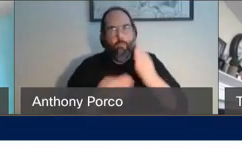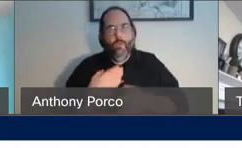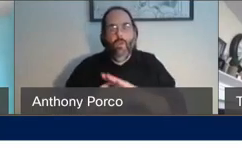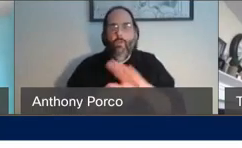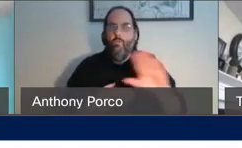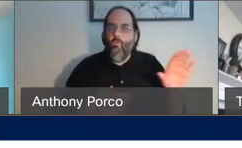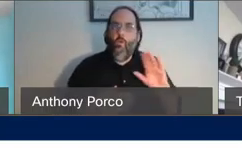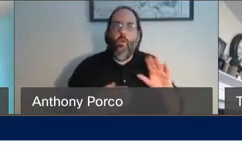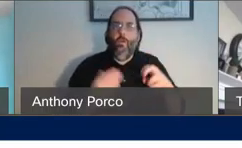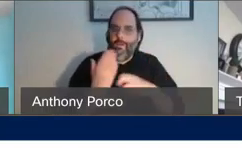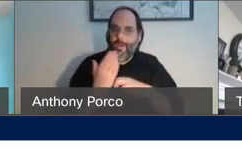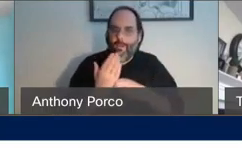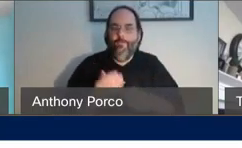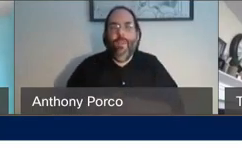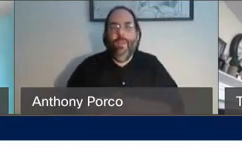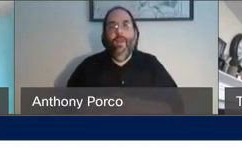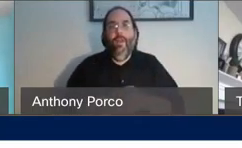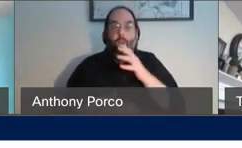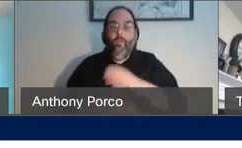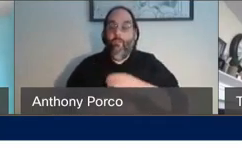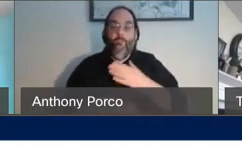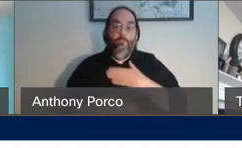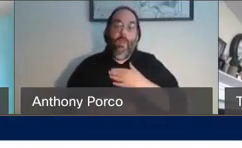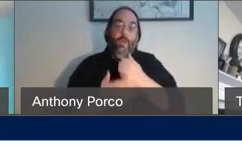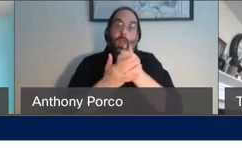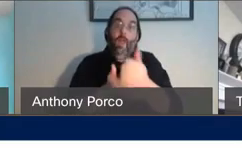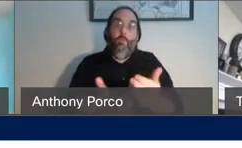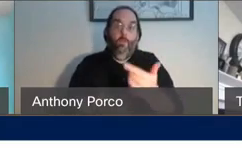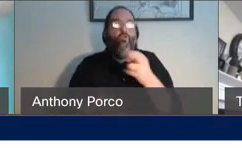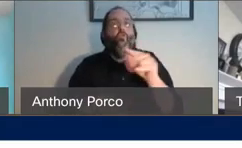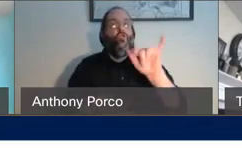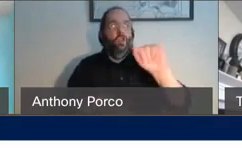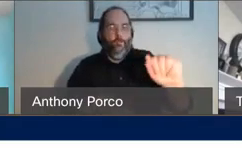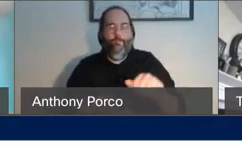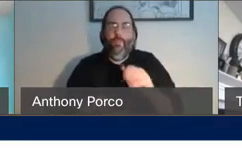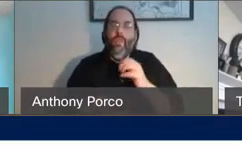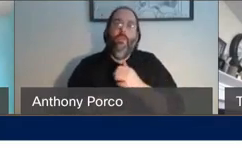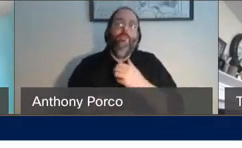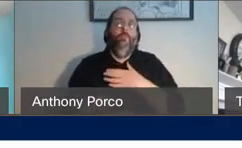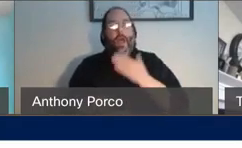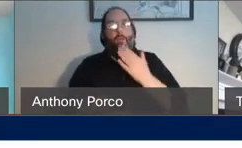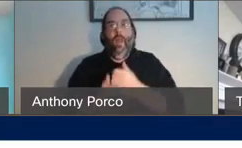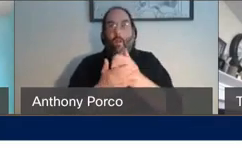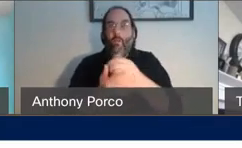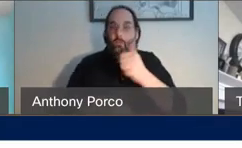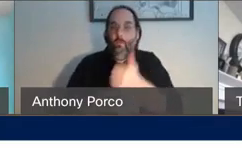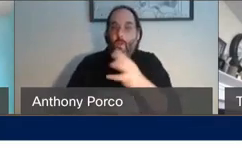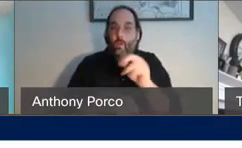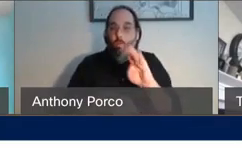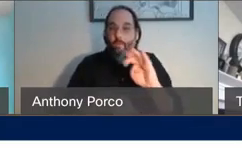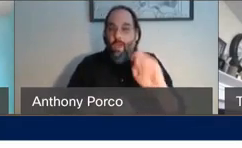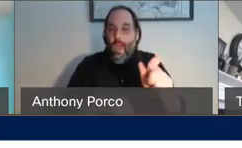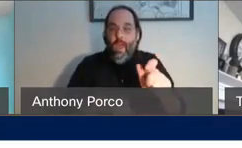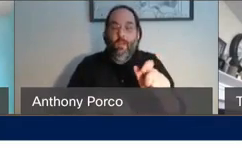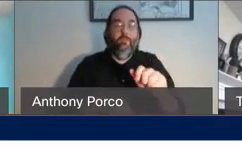the tickets, and she'll help to install a WebEx and any technical issues, WebEx or contract